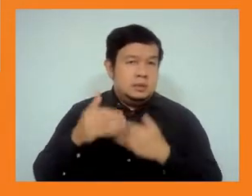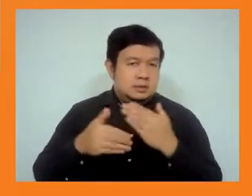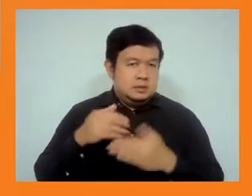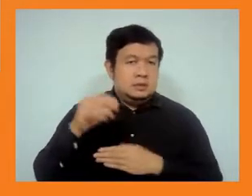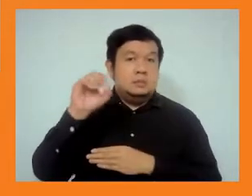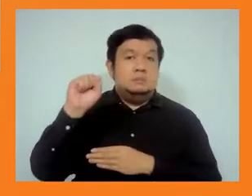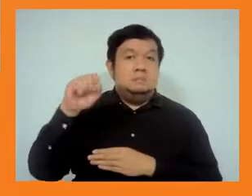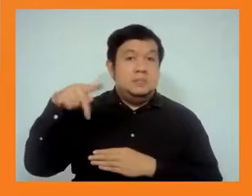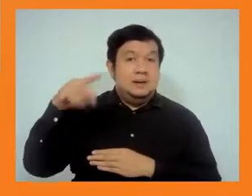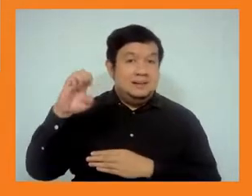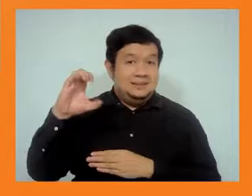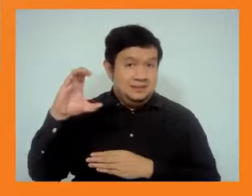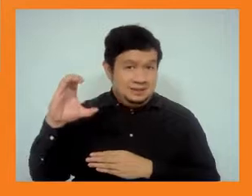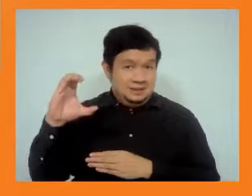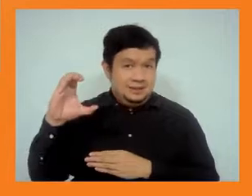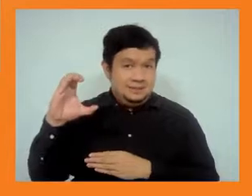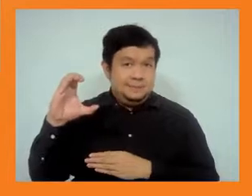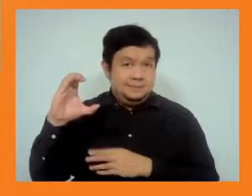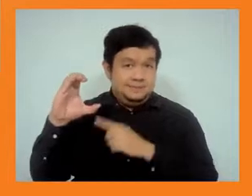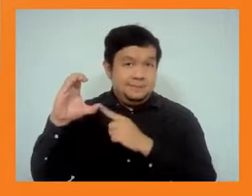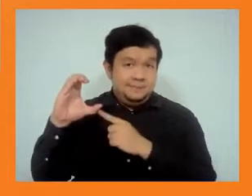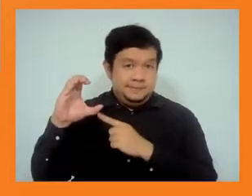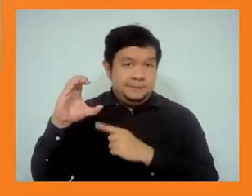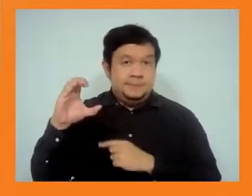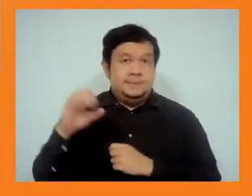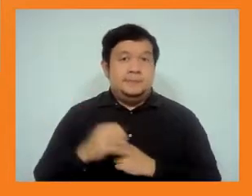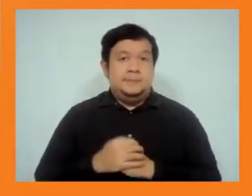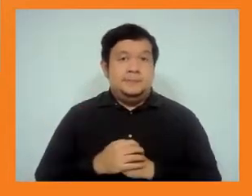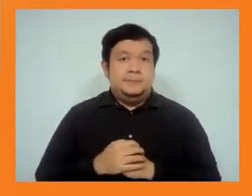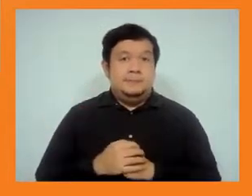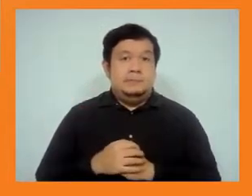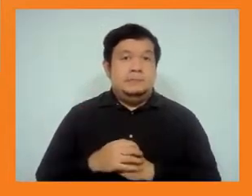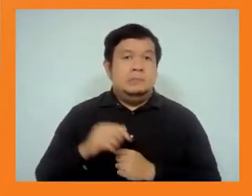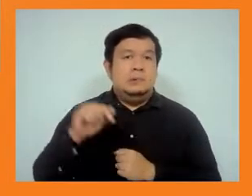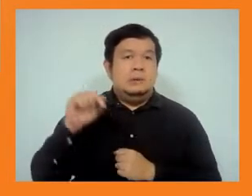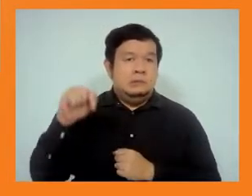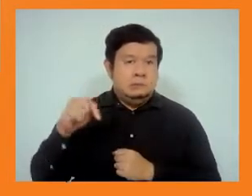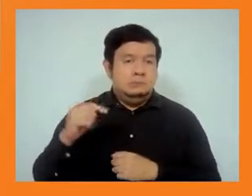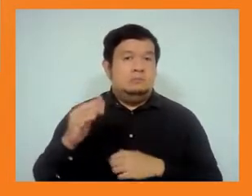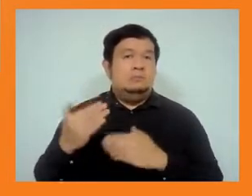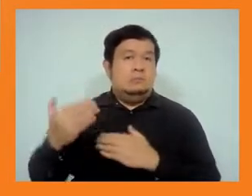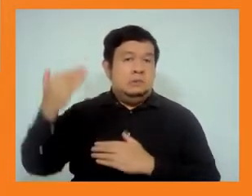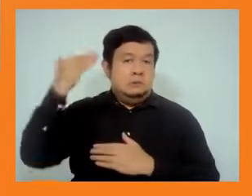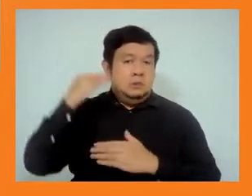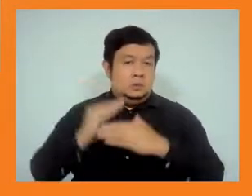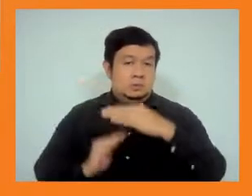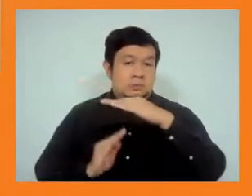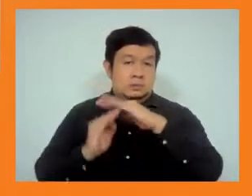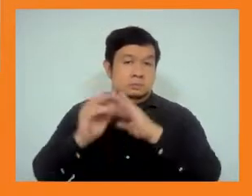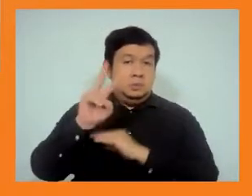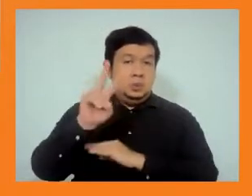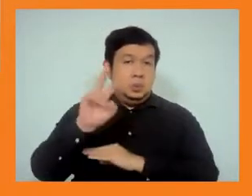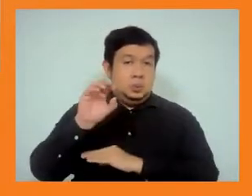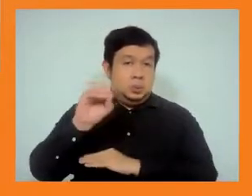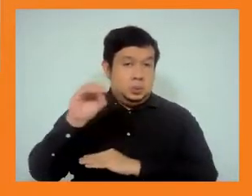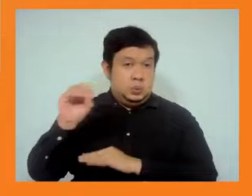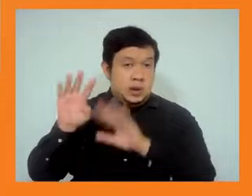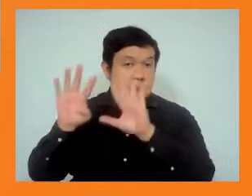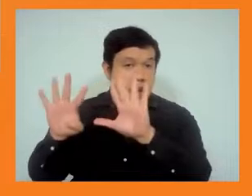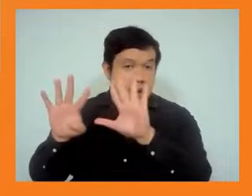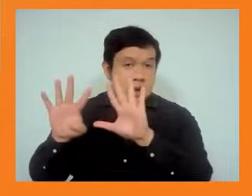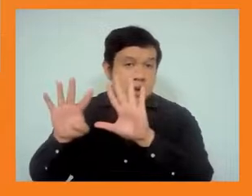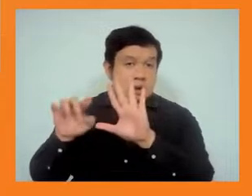national laws, they have done an initial environmental examination, and they have already passed the approved the project. But when it comes to the